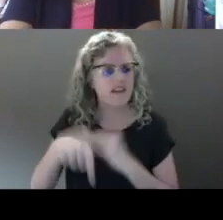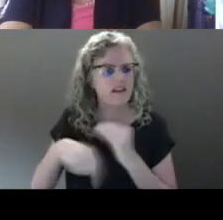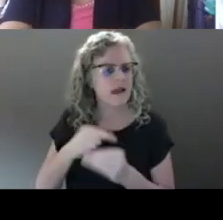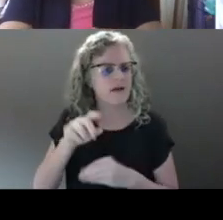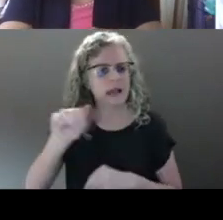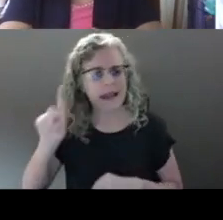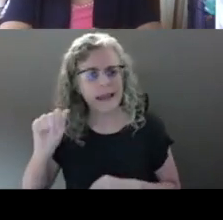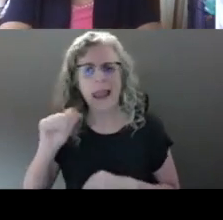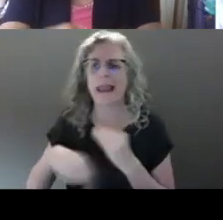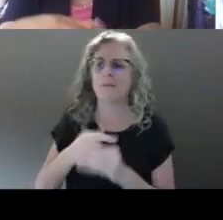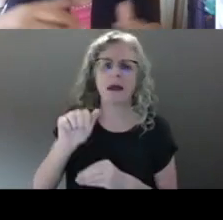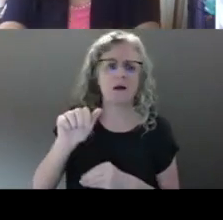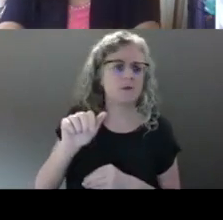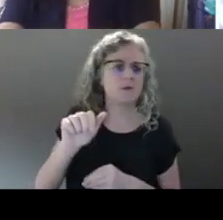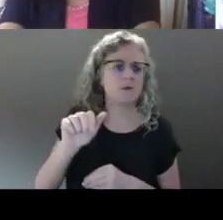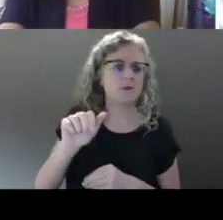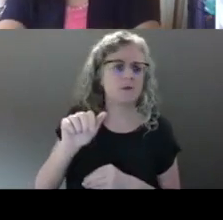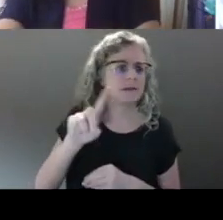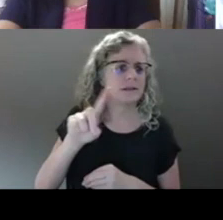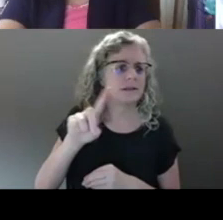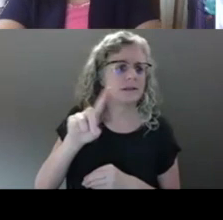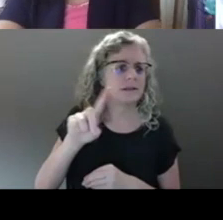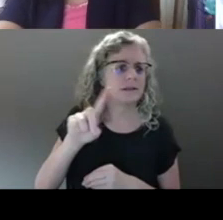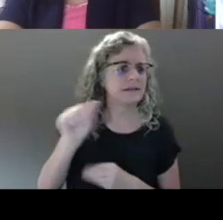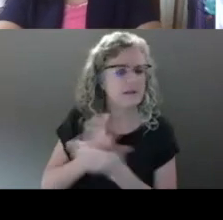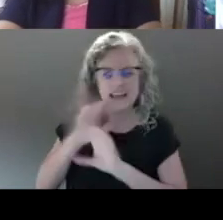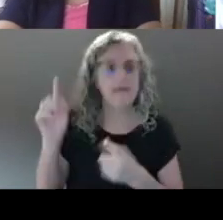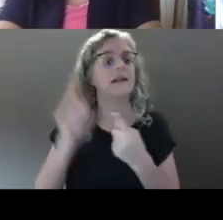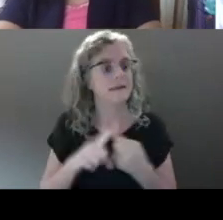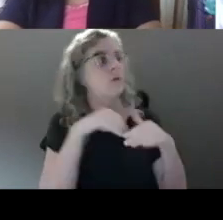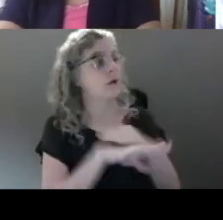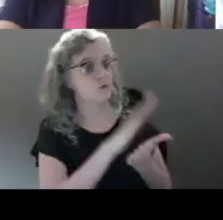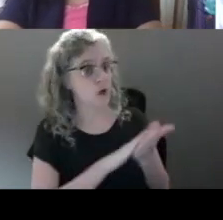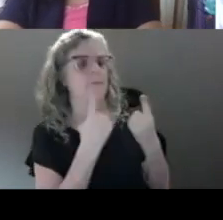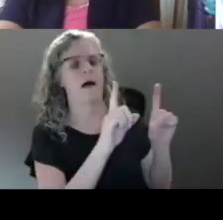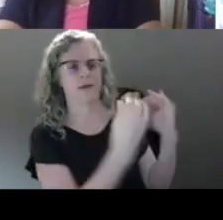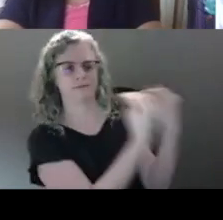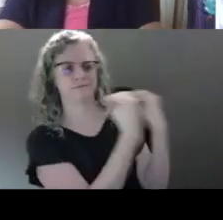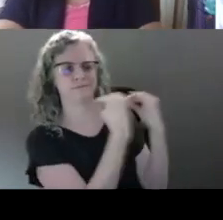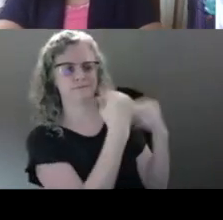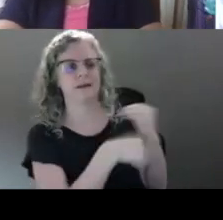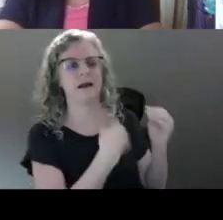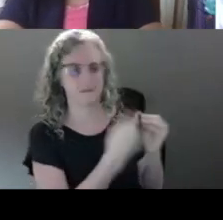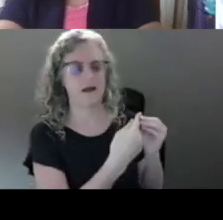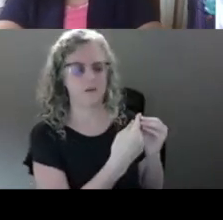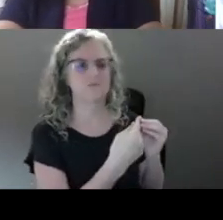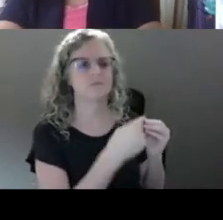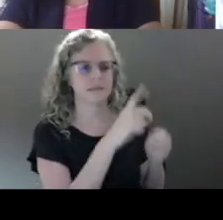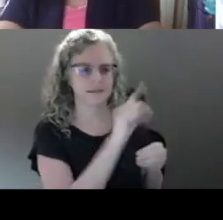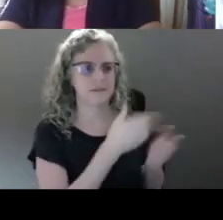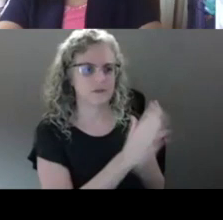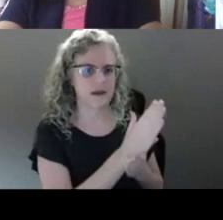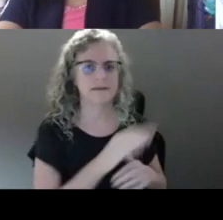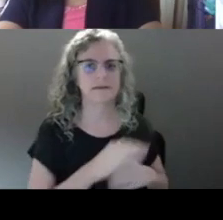And then political access. So when it comes to voting, some polling places